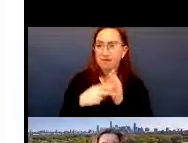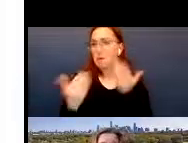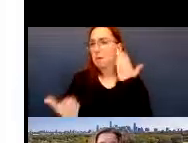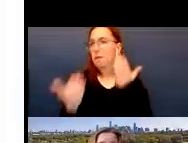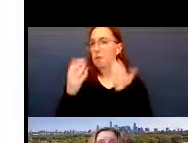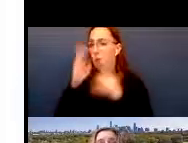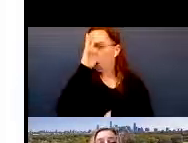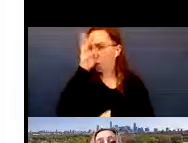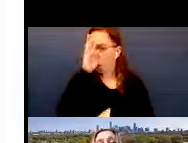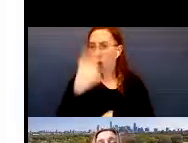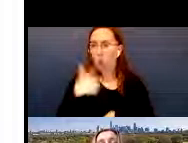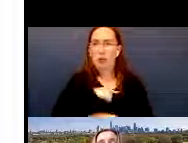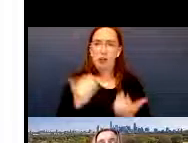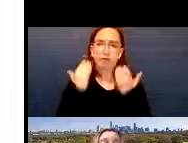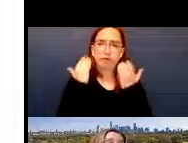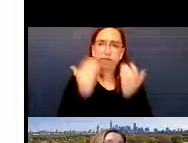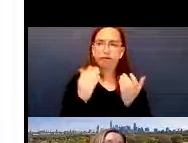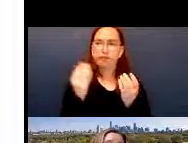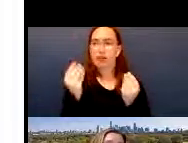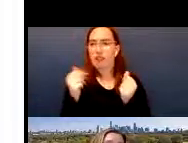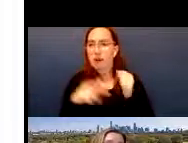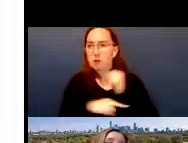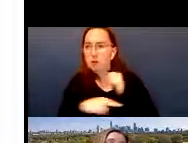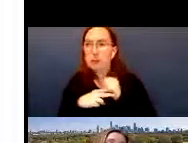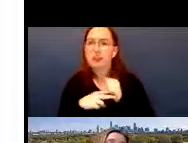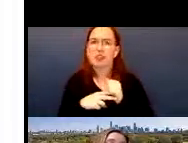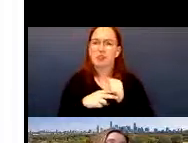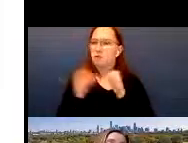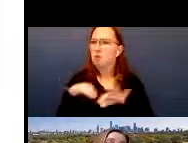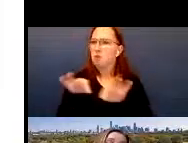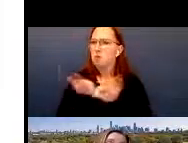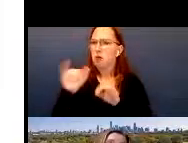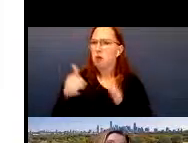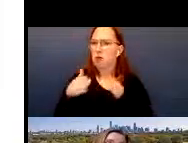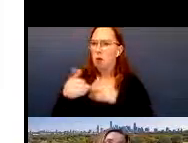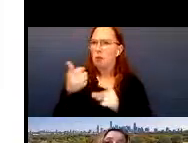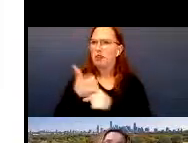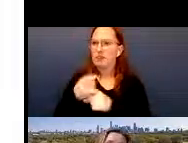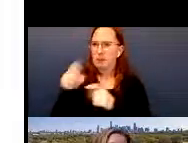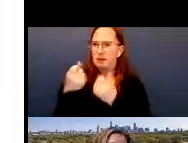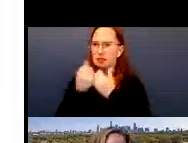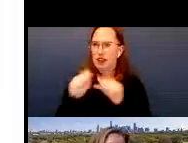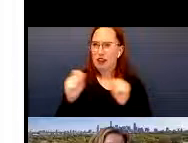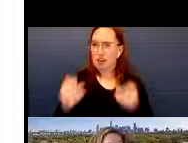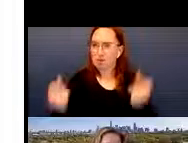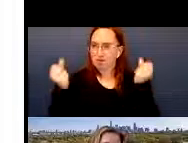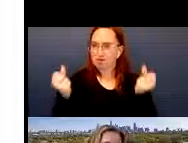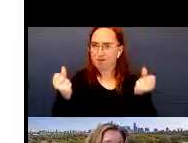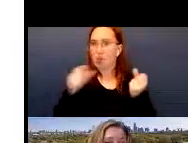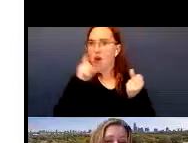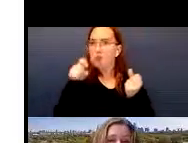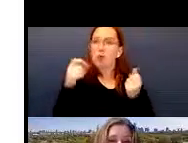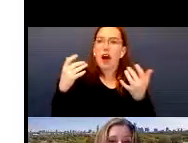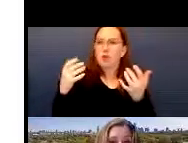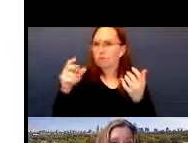funding is far down the road, we want Barton Springs Road to be safe in the immediate future and not have to wait for that land bridge to